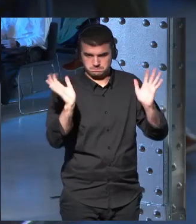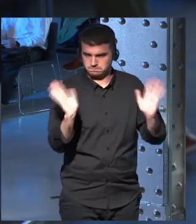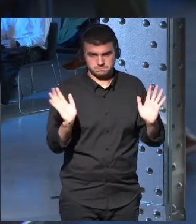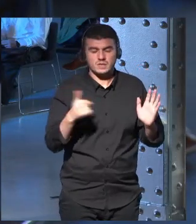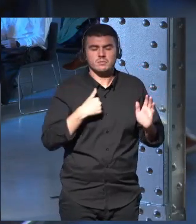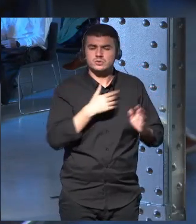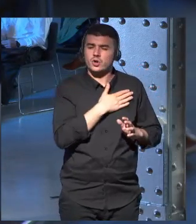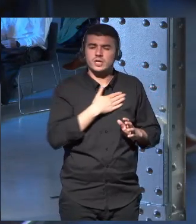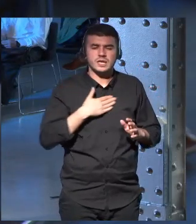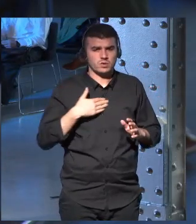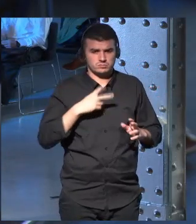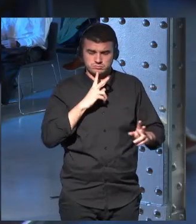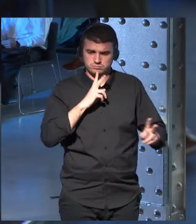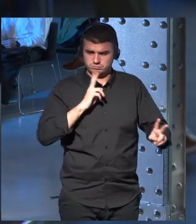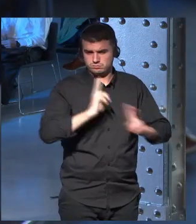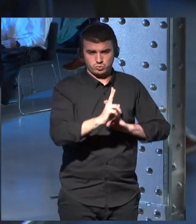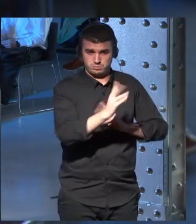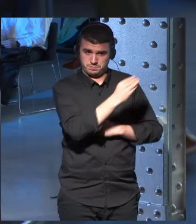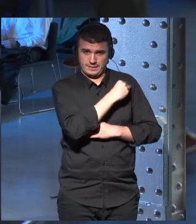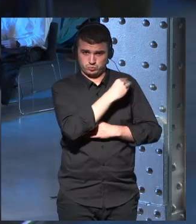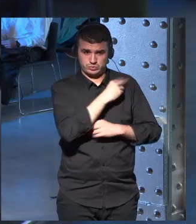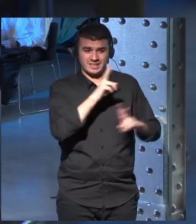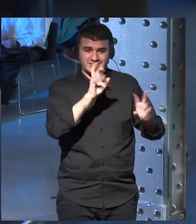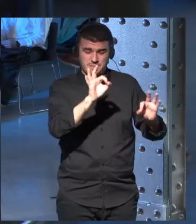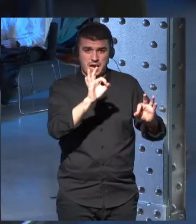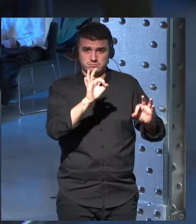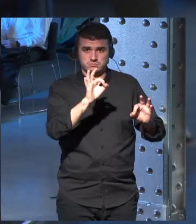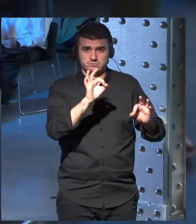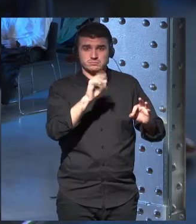my relations with English at a philosophical level.